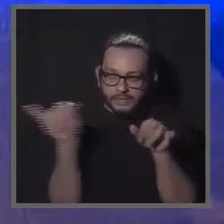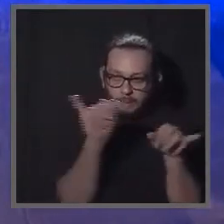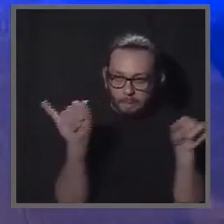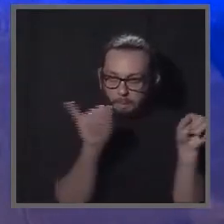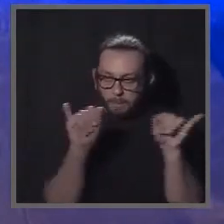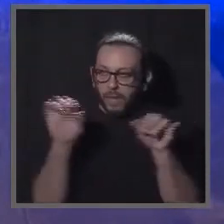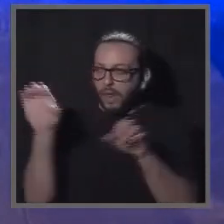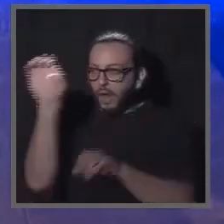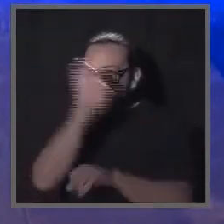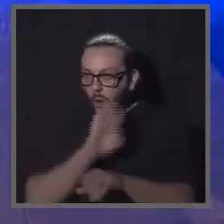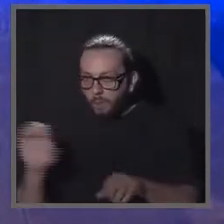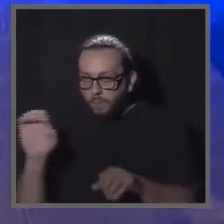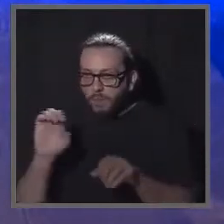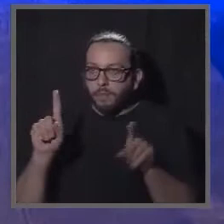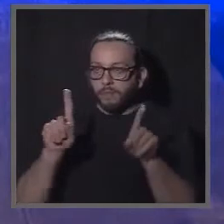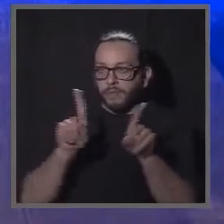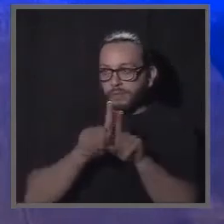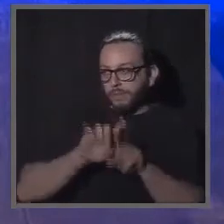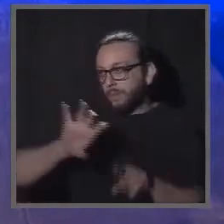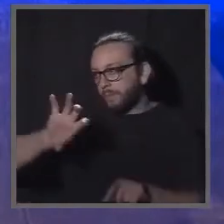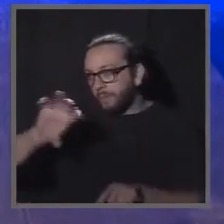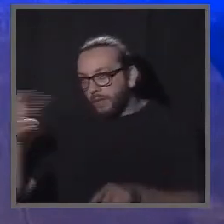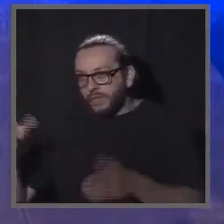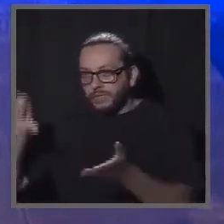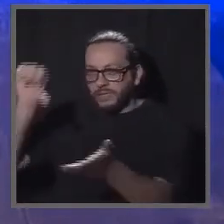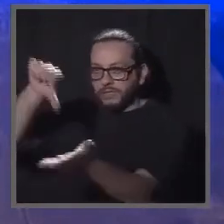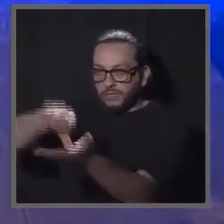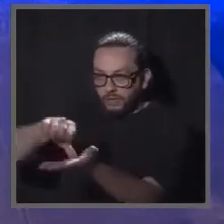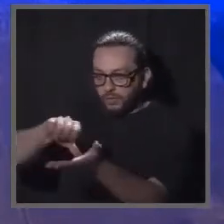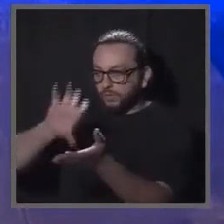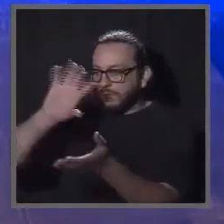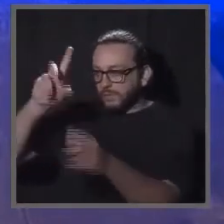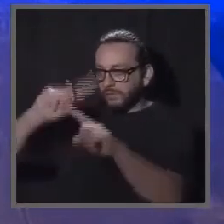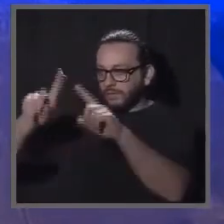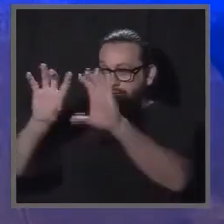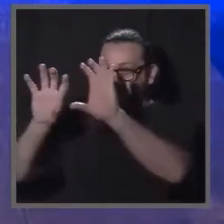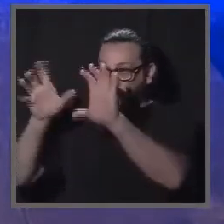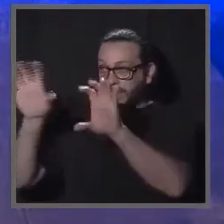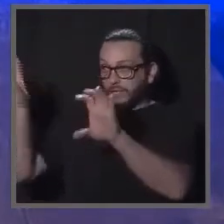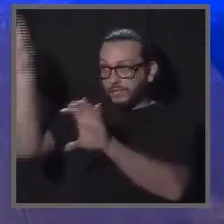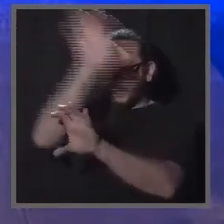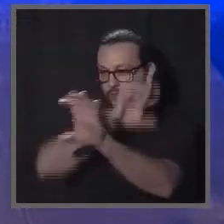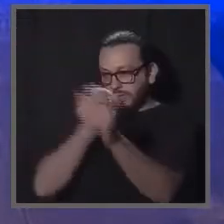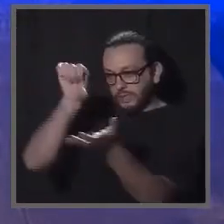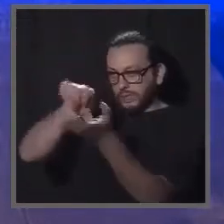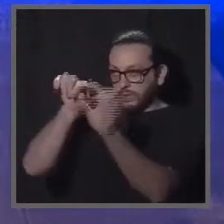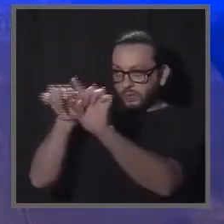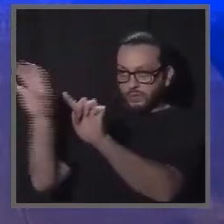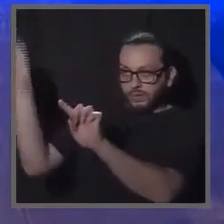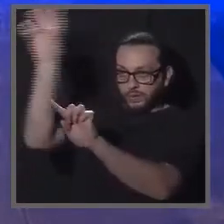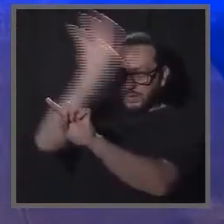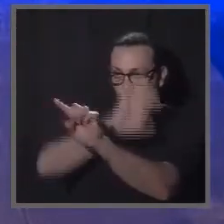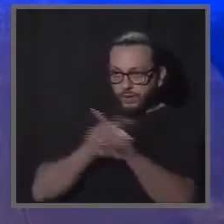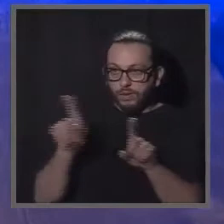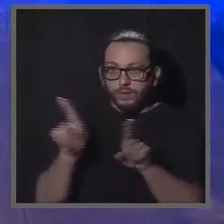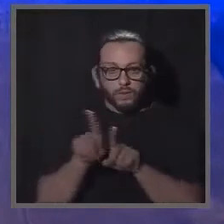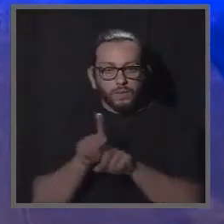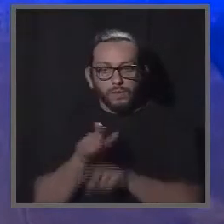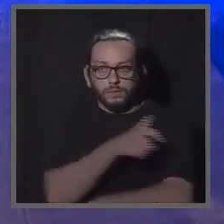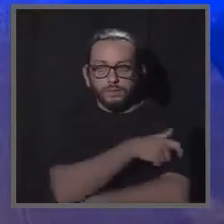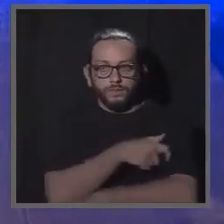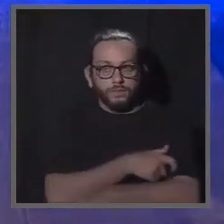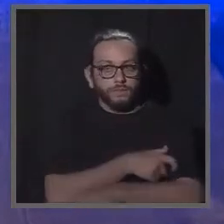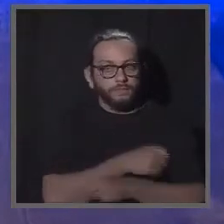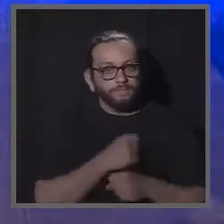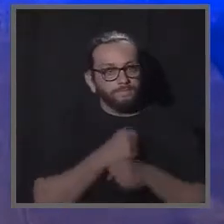central countries. And in these discussions, we gathered the voices of representatives of EU member